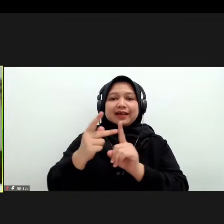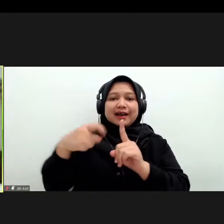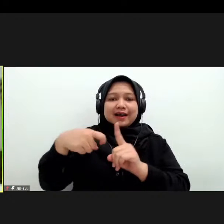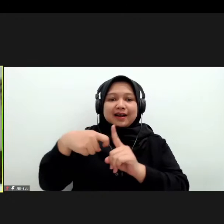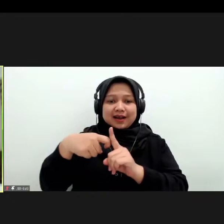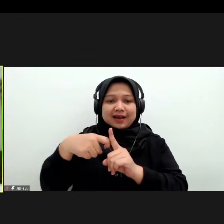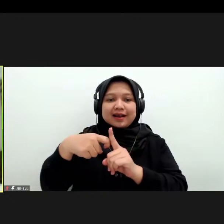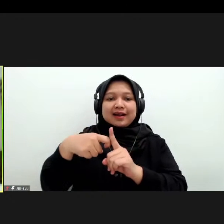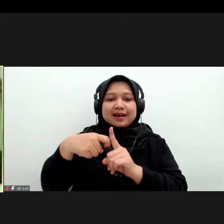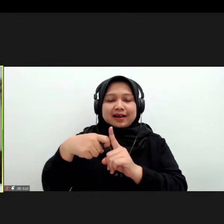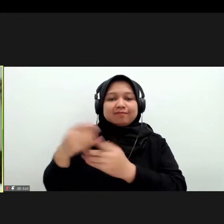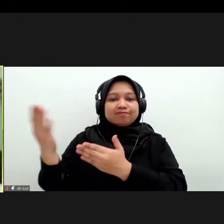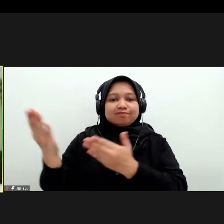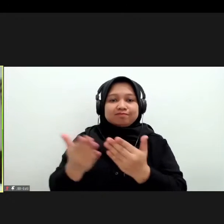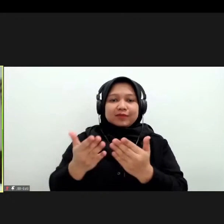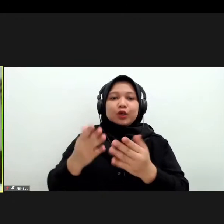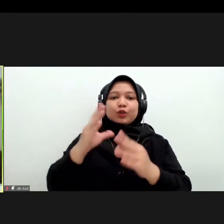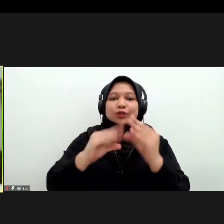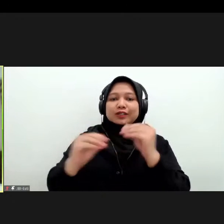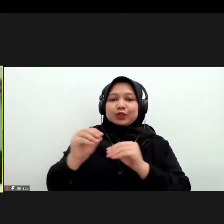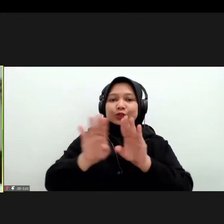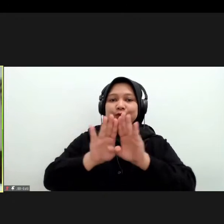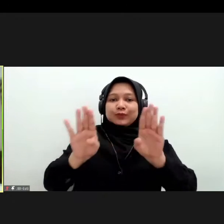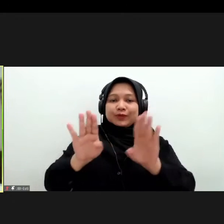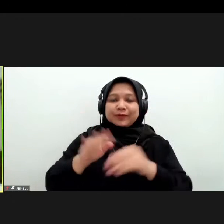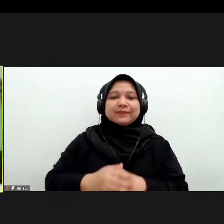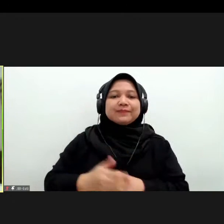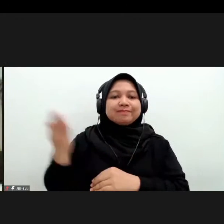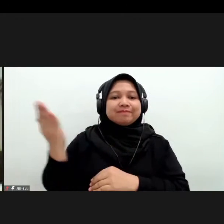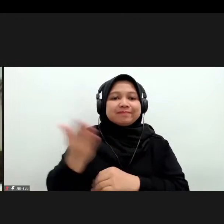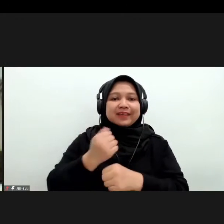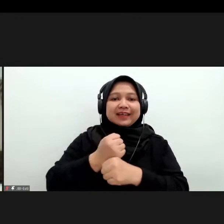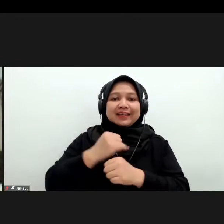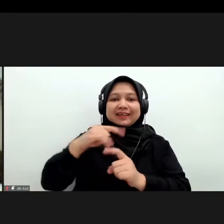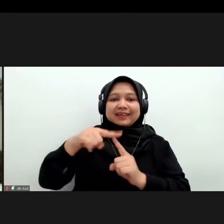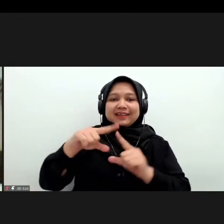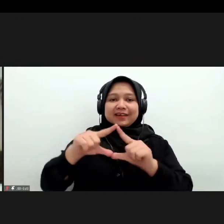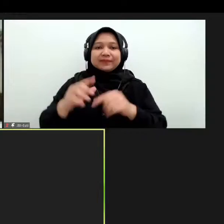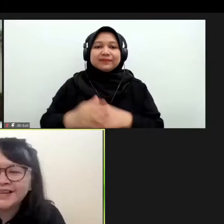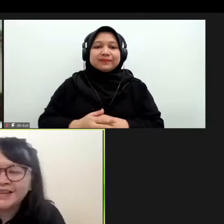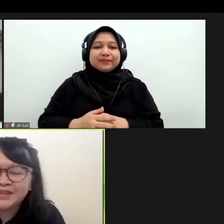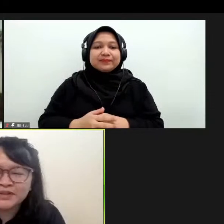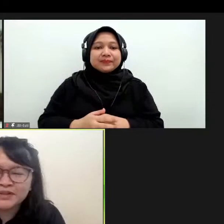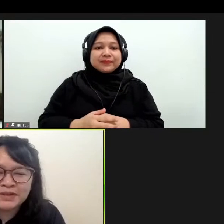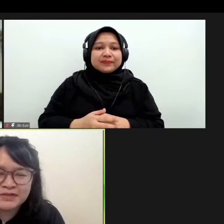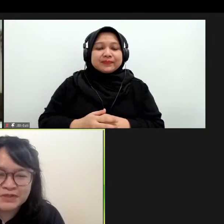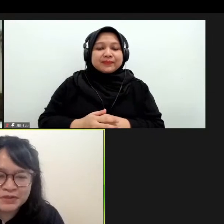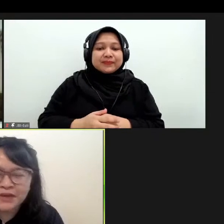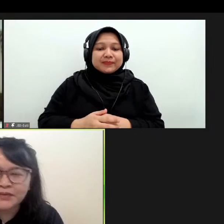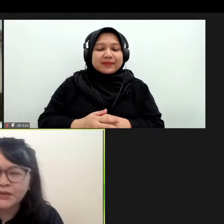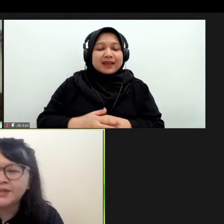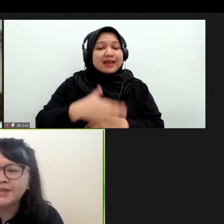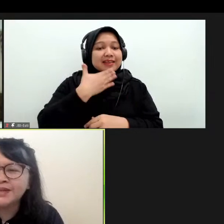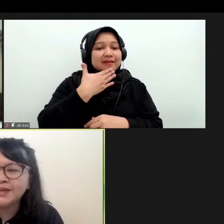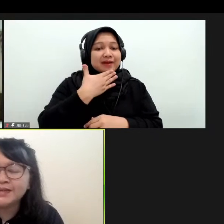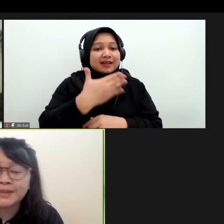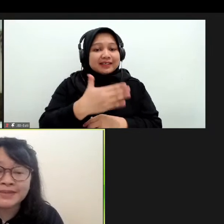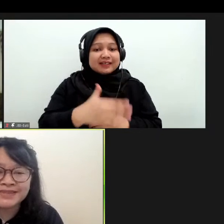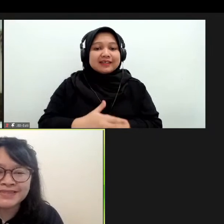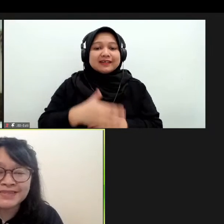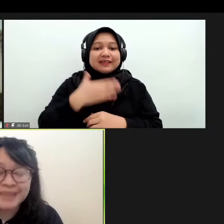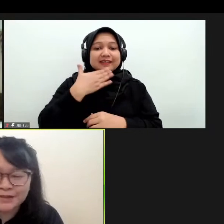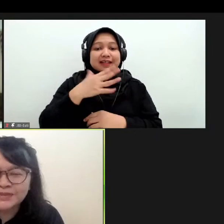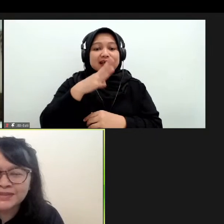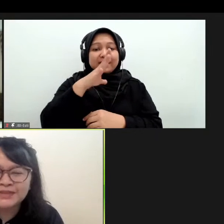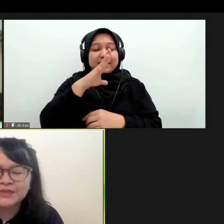as the Executive Director of Indonesian Center for Law and Policy Studies for welcoming remarks for the 20 Civic Space